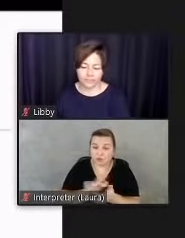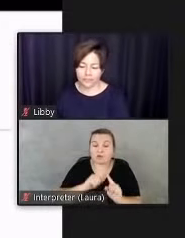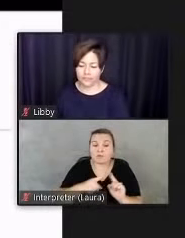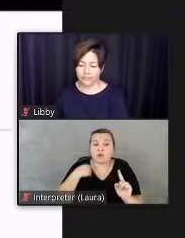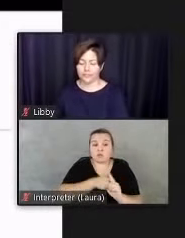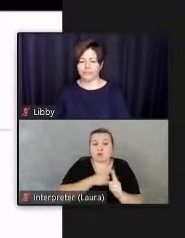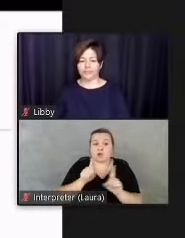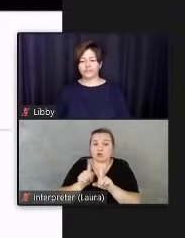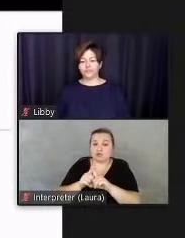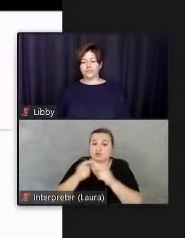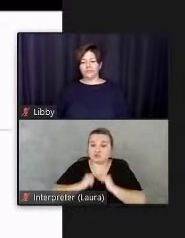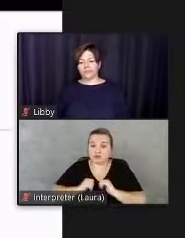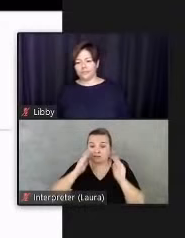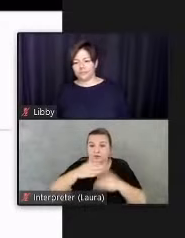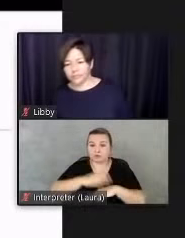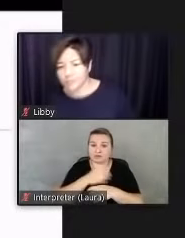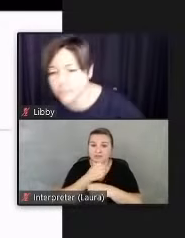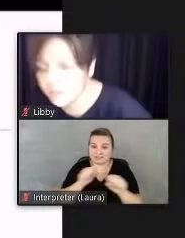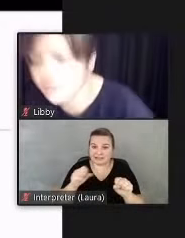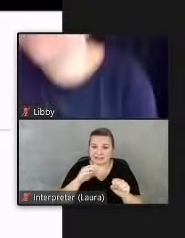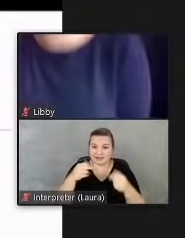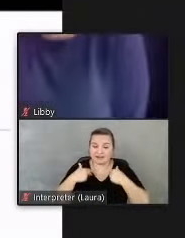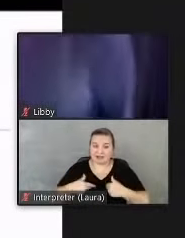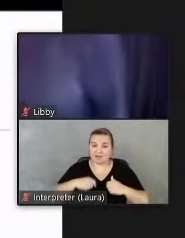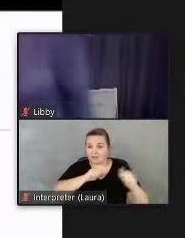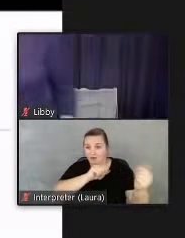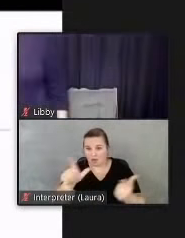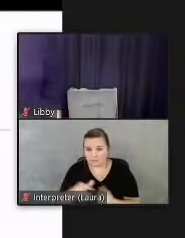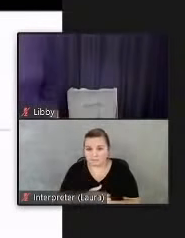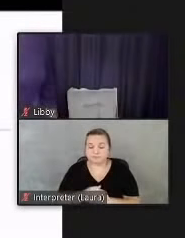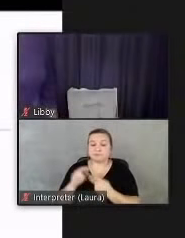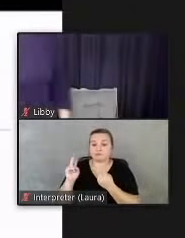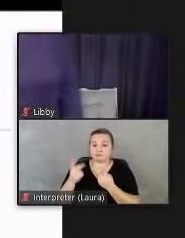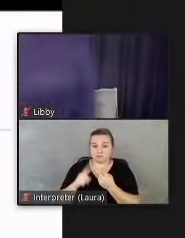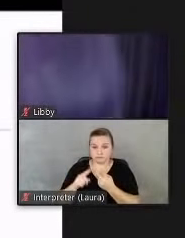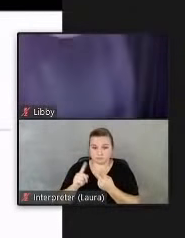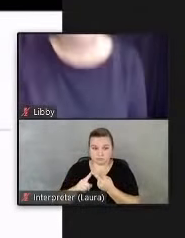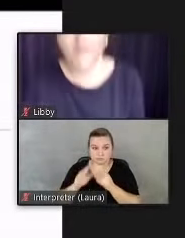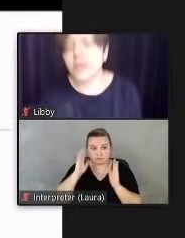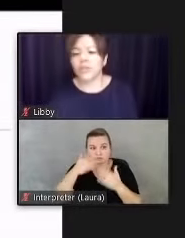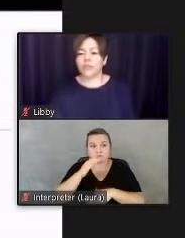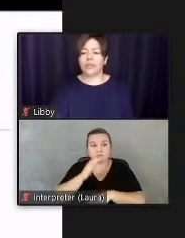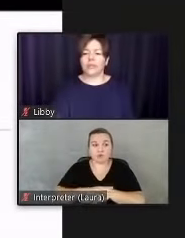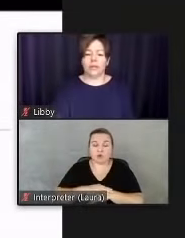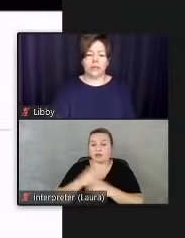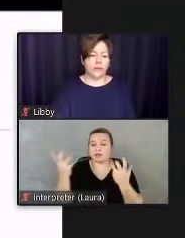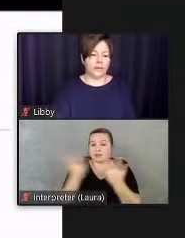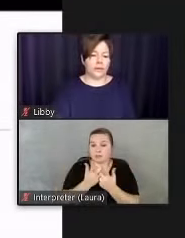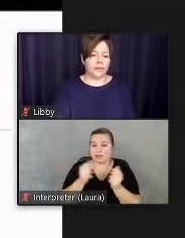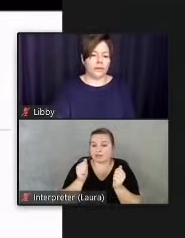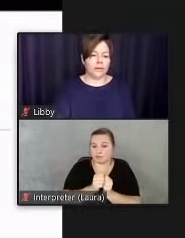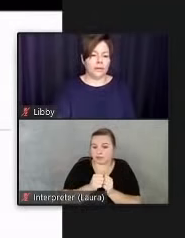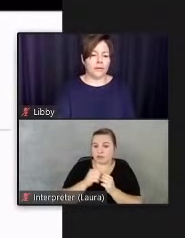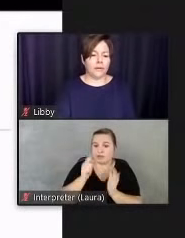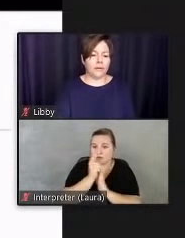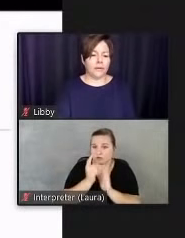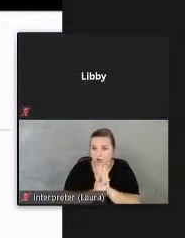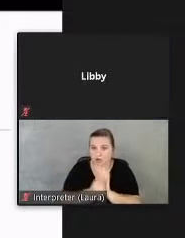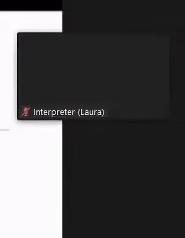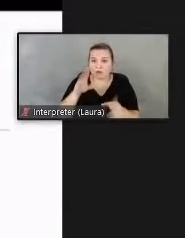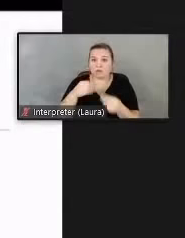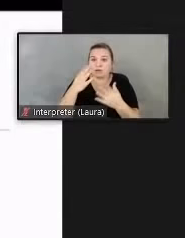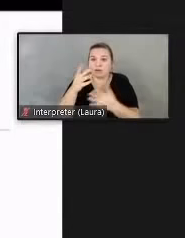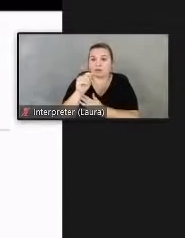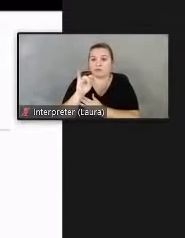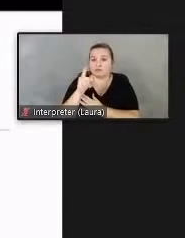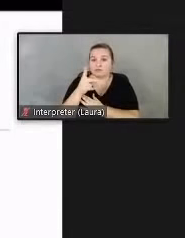on the safety and health of everyone. The second thing is focus on compliance with the law. And well, I'll give you some tips later about